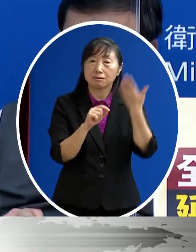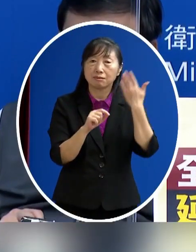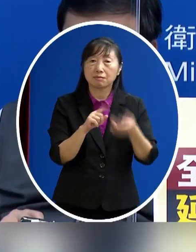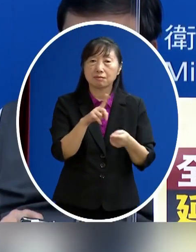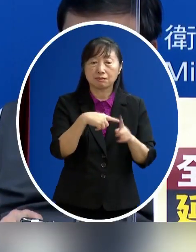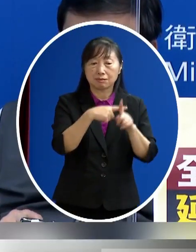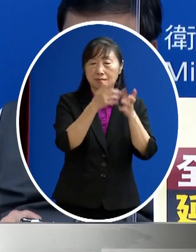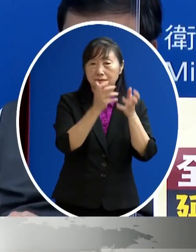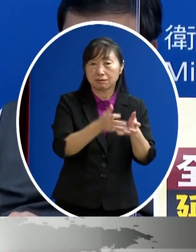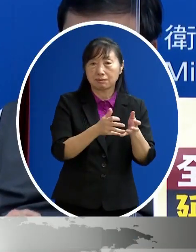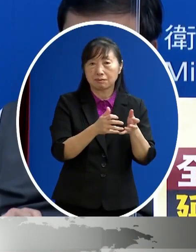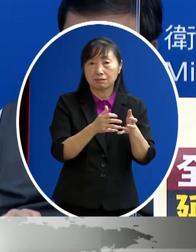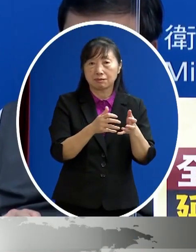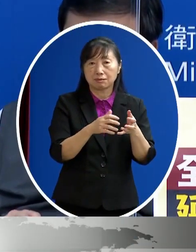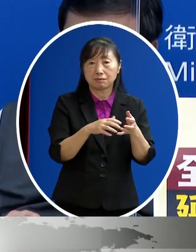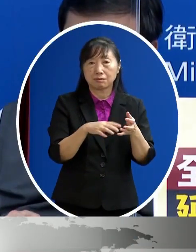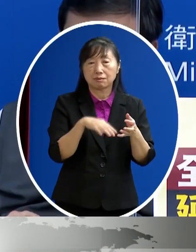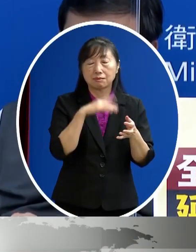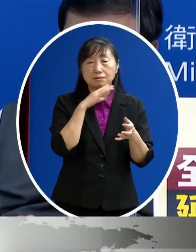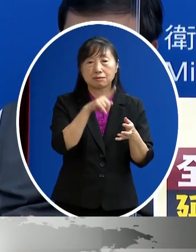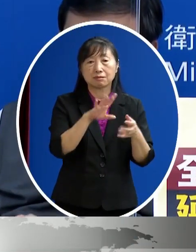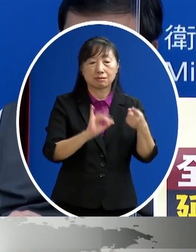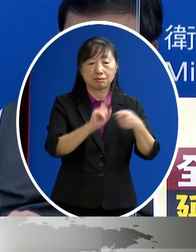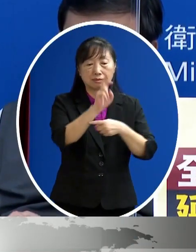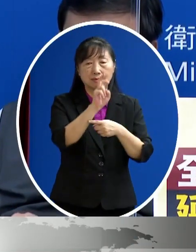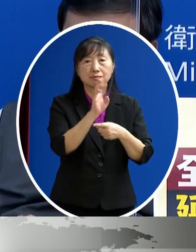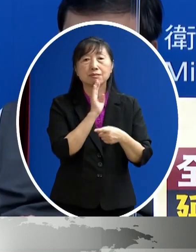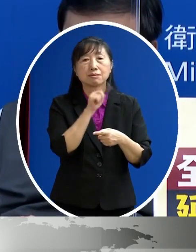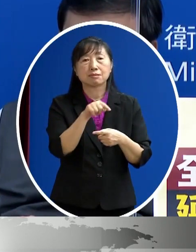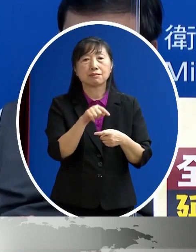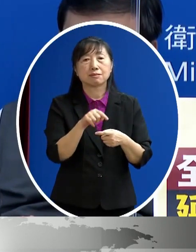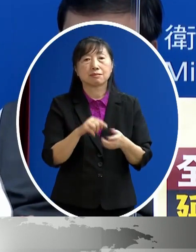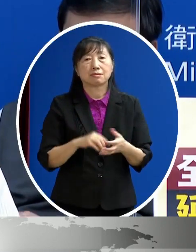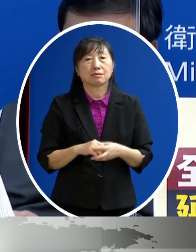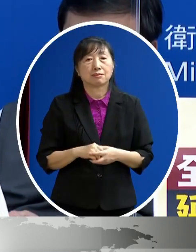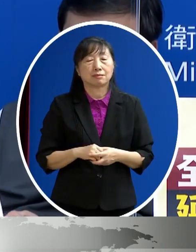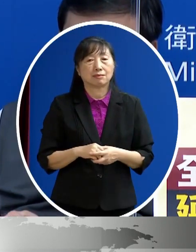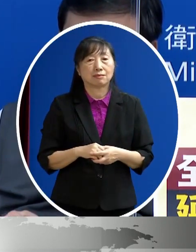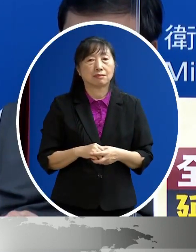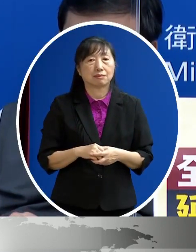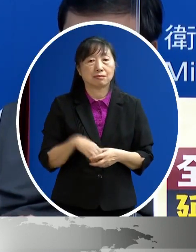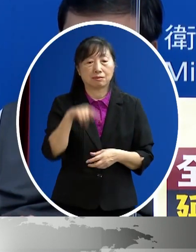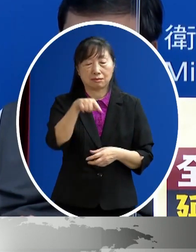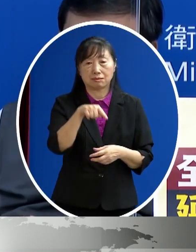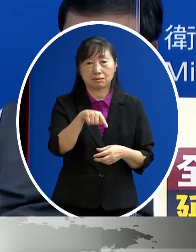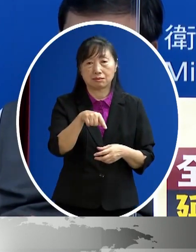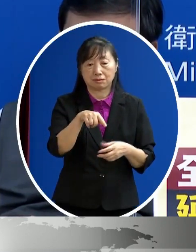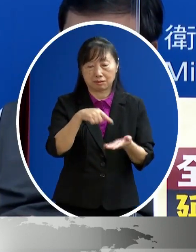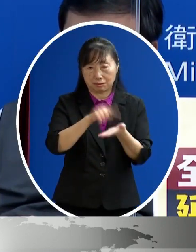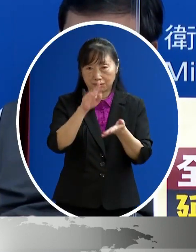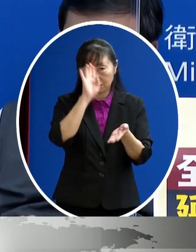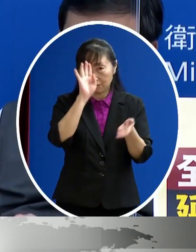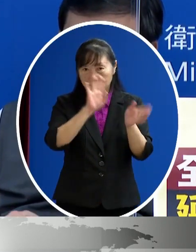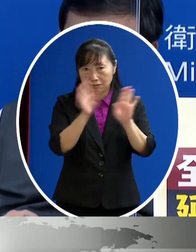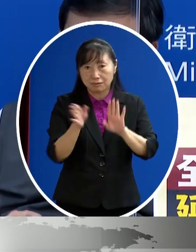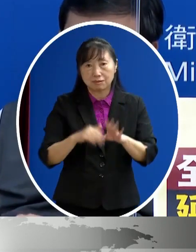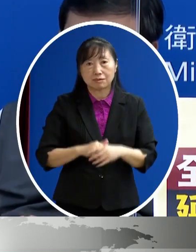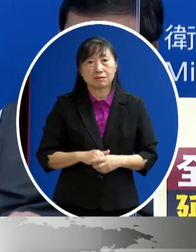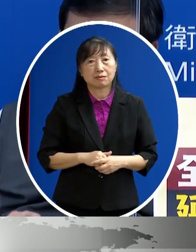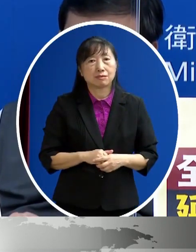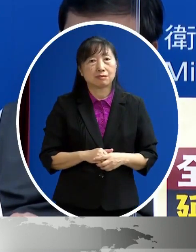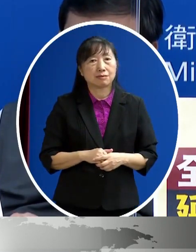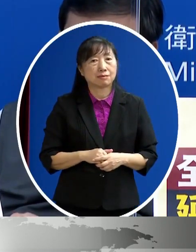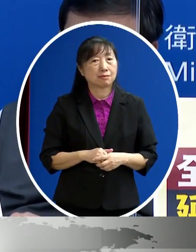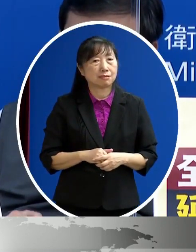Among patients 60 and older, the rate of developing a severe case has risen to 20%. This is indeed something that we predicted at